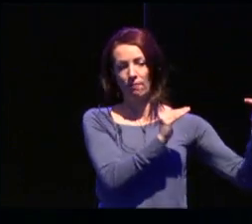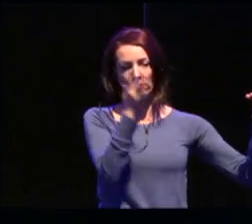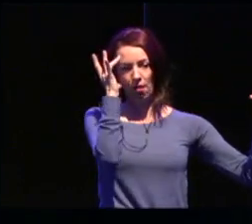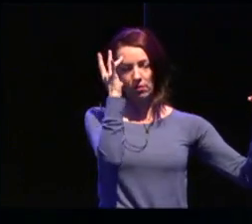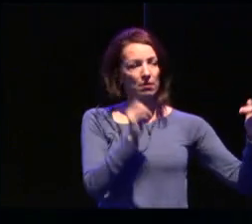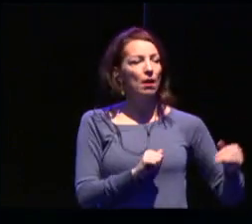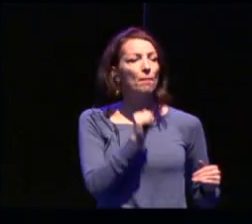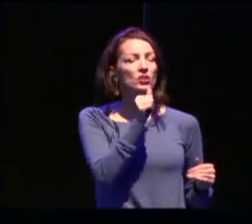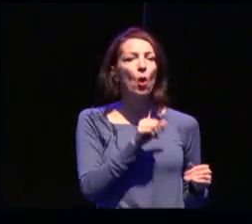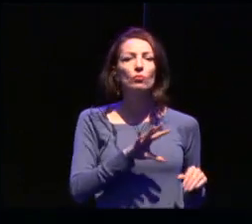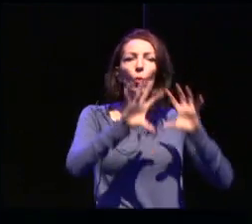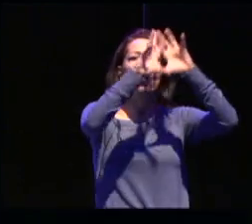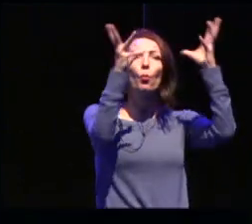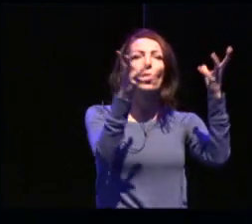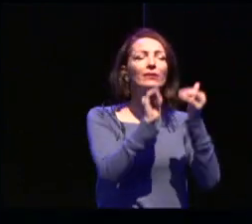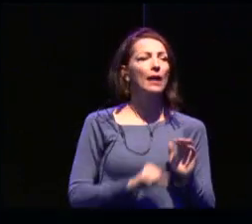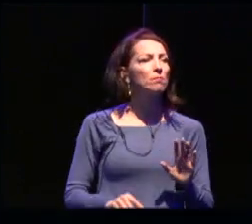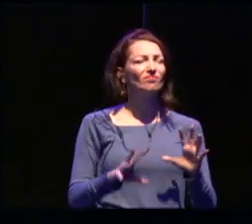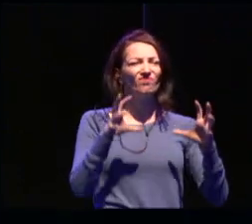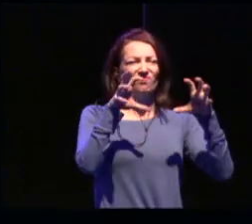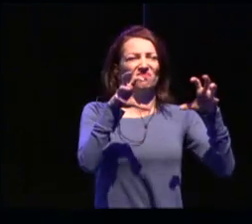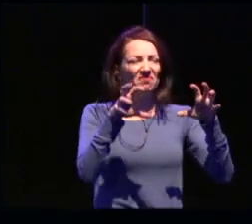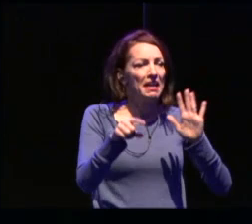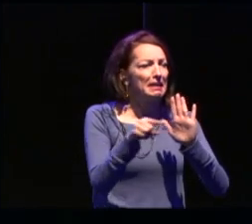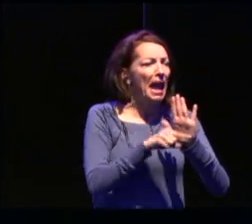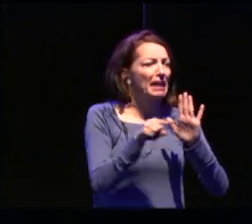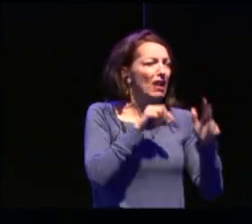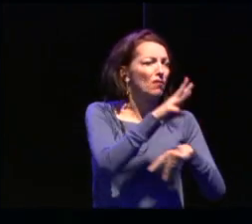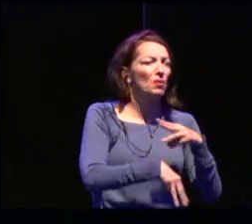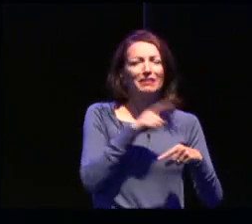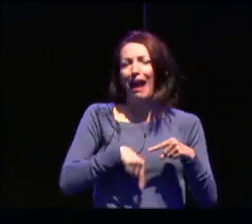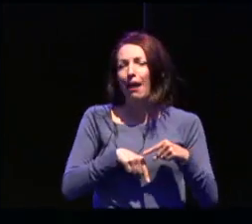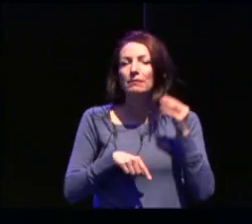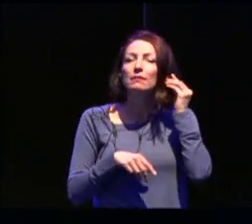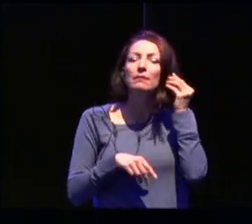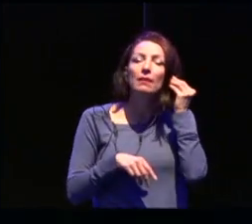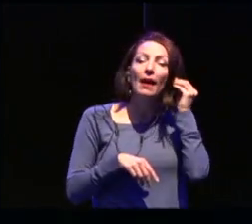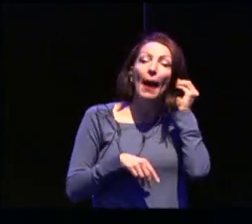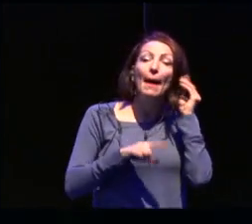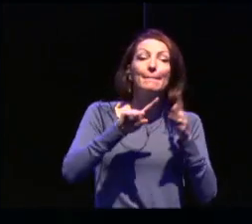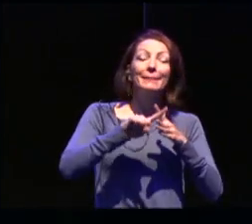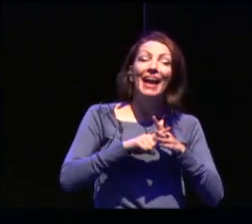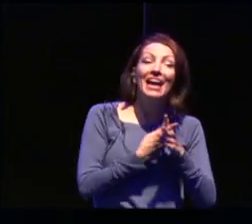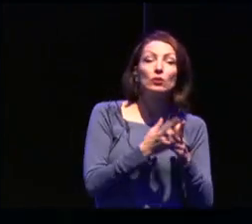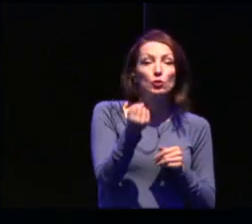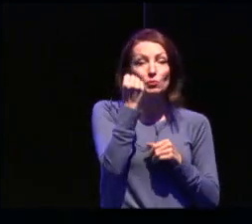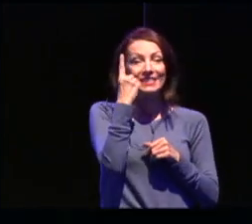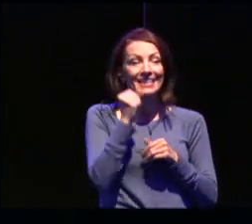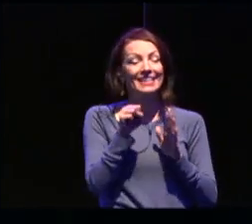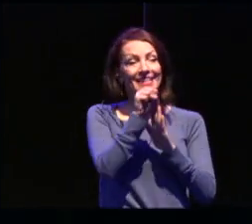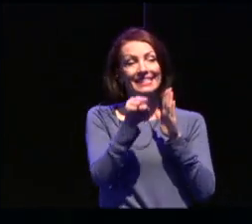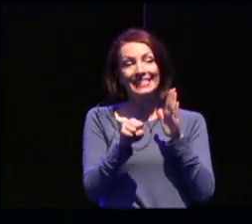not to petrify the world into a sense of negativity. You are to begin to see the state, it's called the